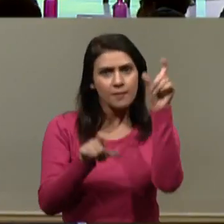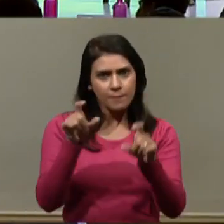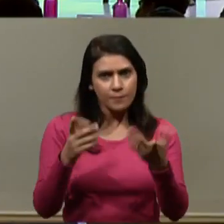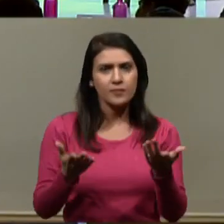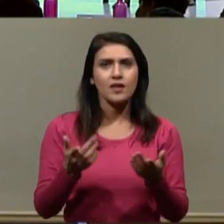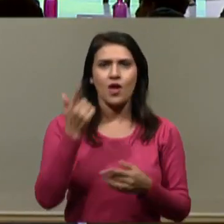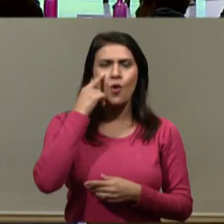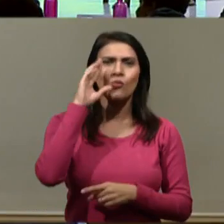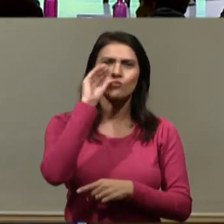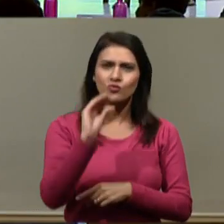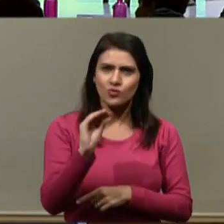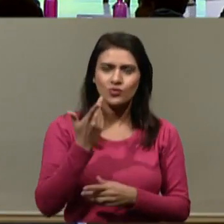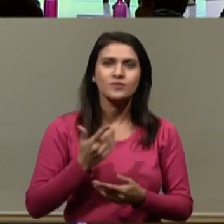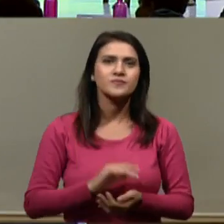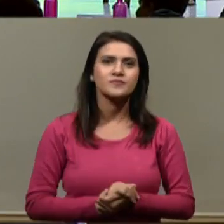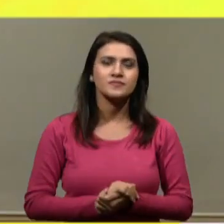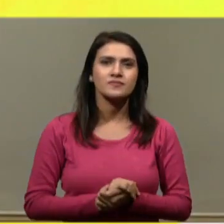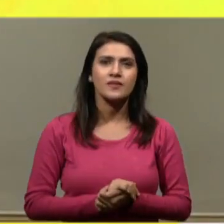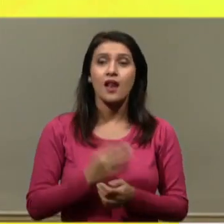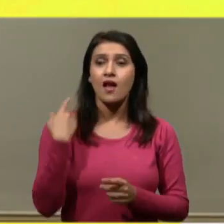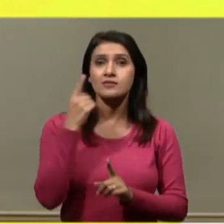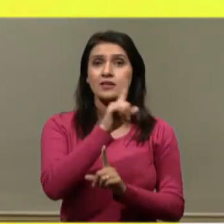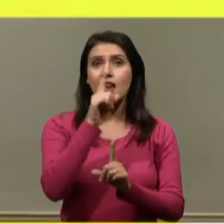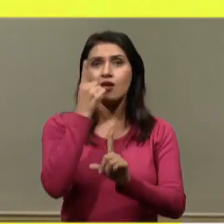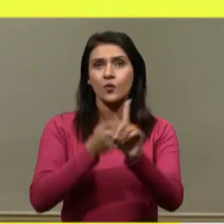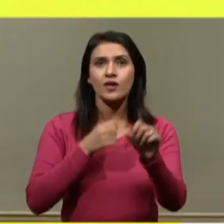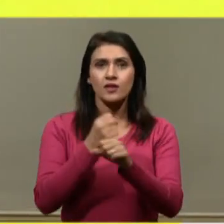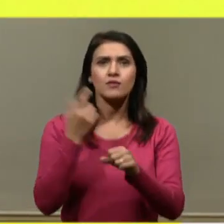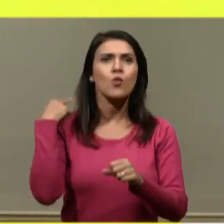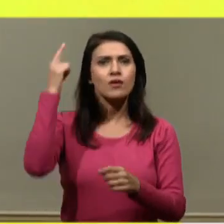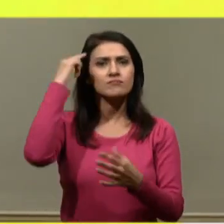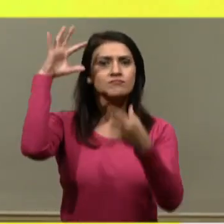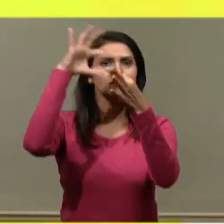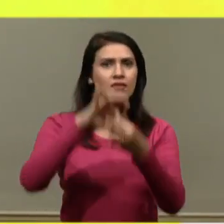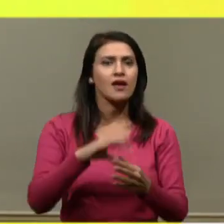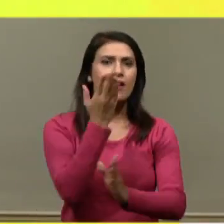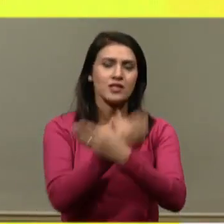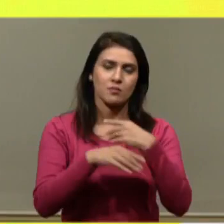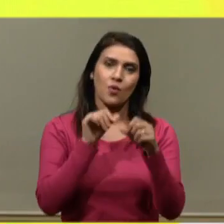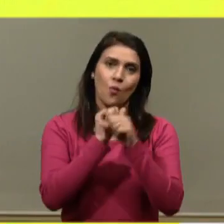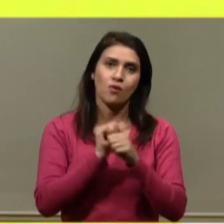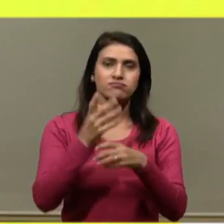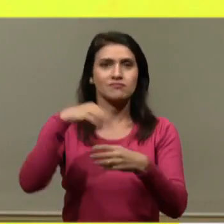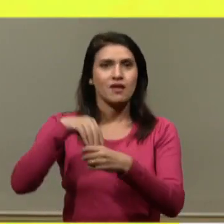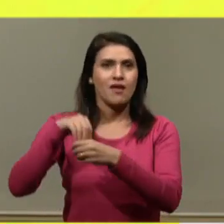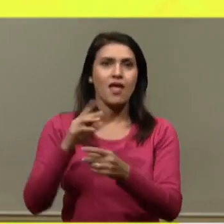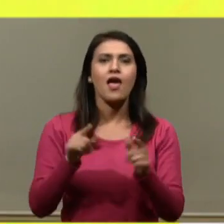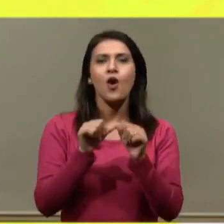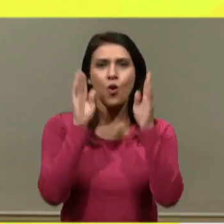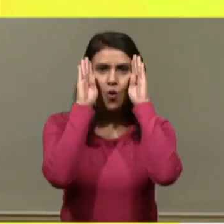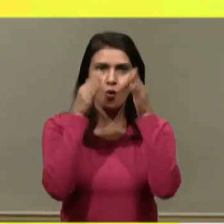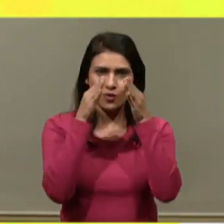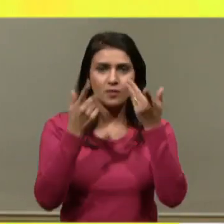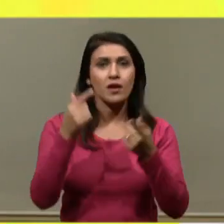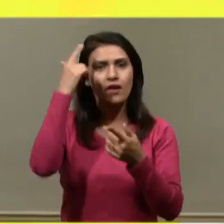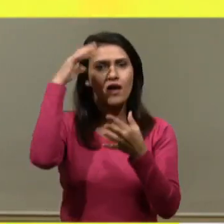people with low vision and in the last 11 years we have done work with intellectual and developmental disability as well as autism, basically the